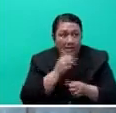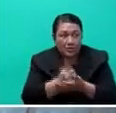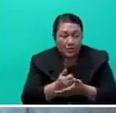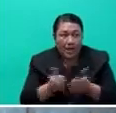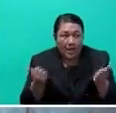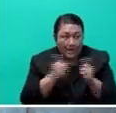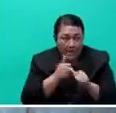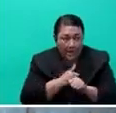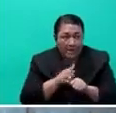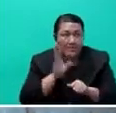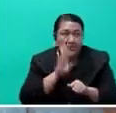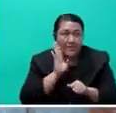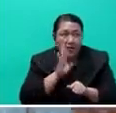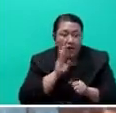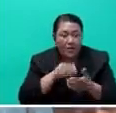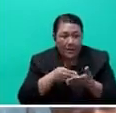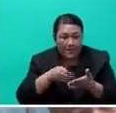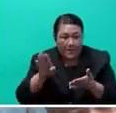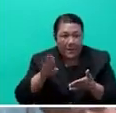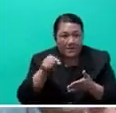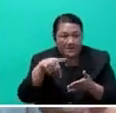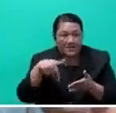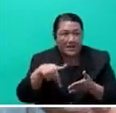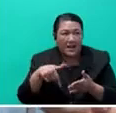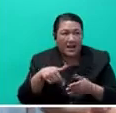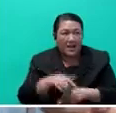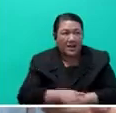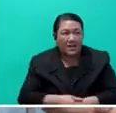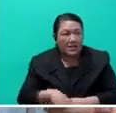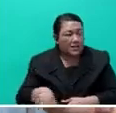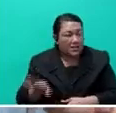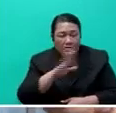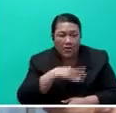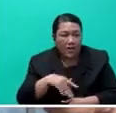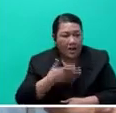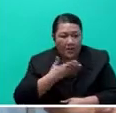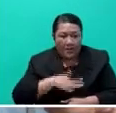actually pass this bill over here. That's all I'm saying, Honorable Speaker.